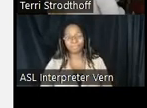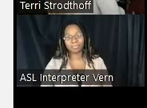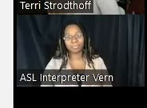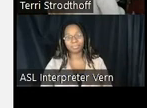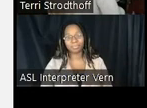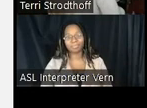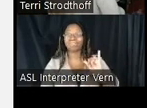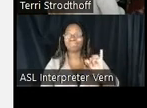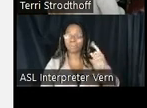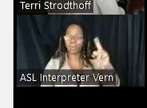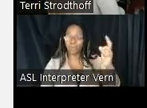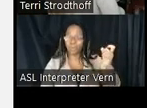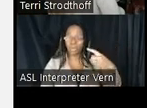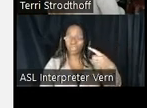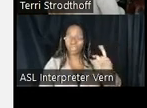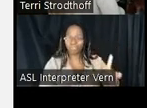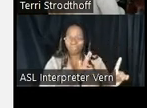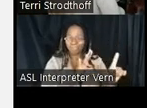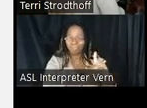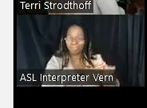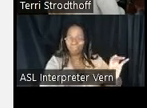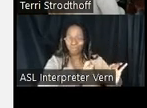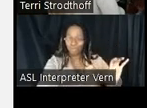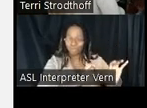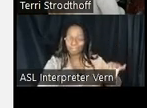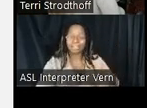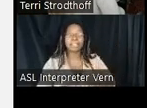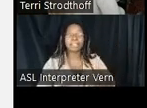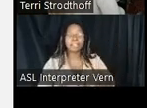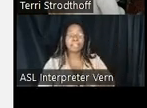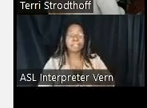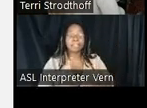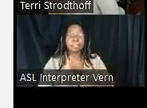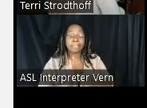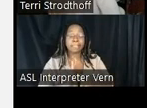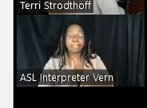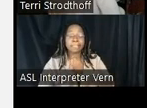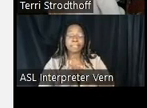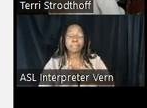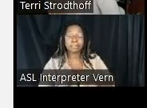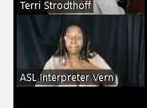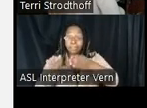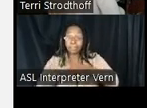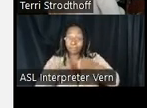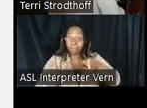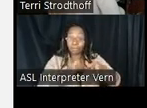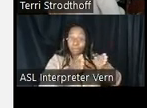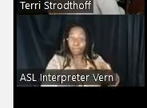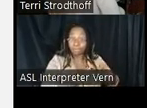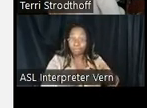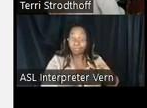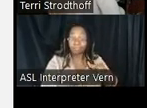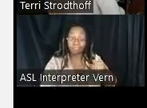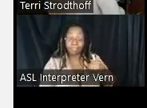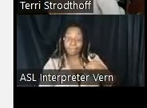one of the questions that seems to be coming up in the chat is, am I saying that every person who shows up with violent, coercive, and